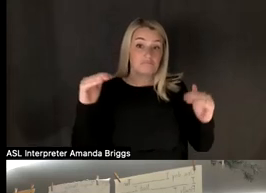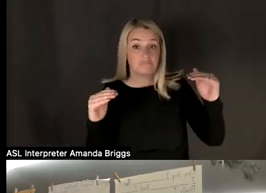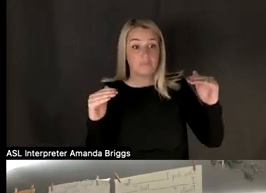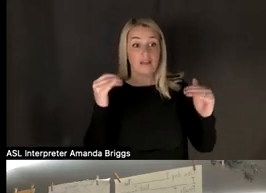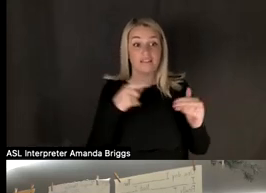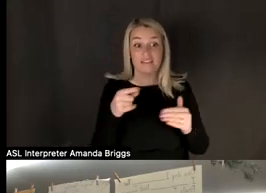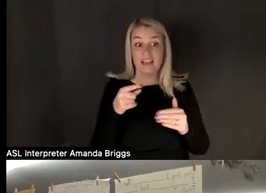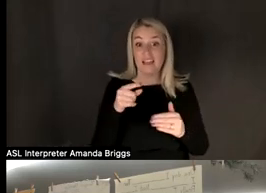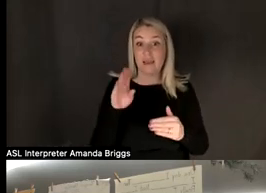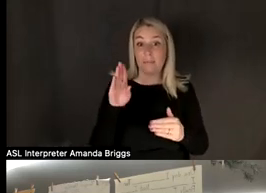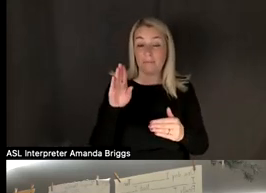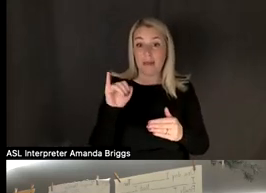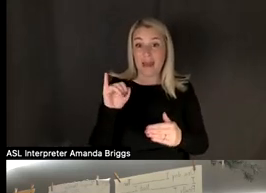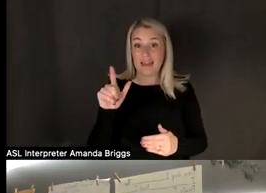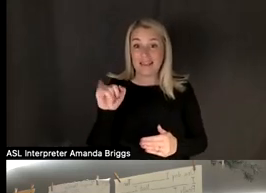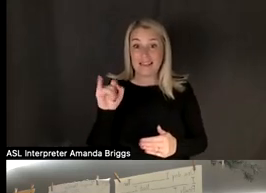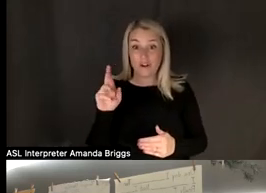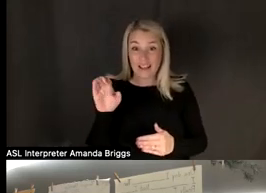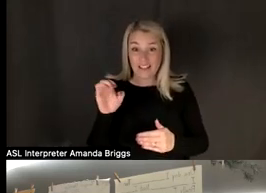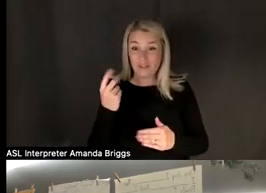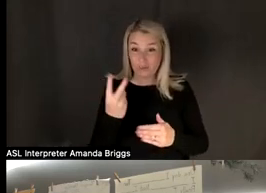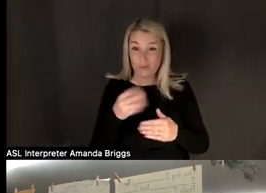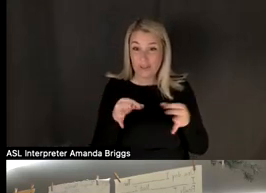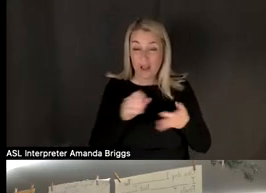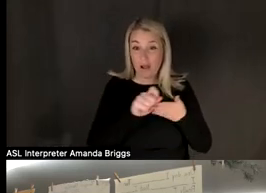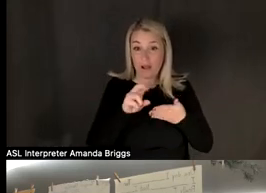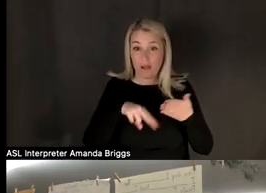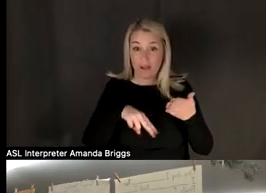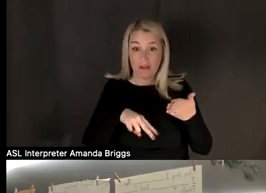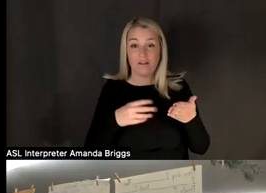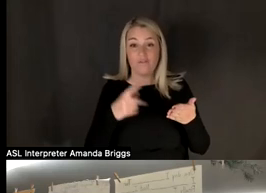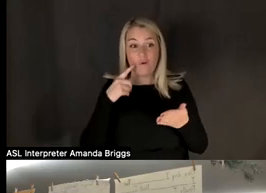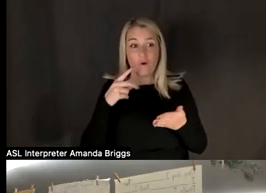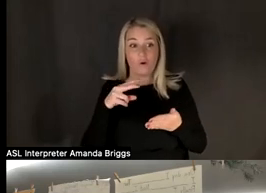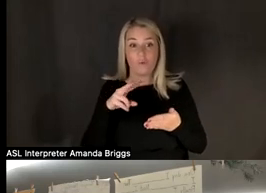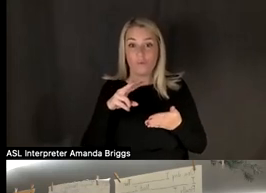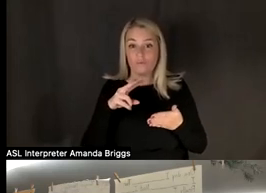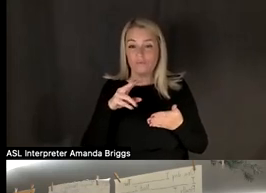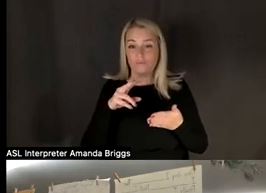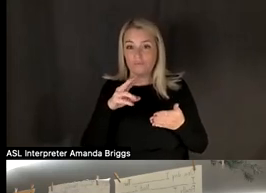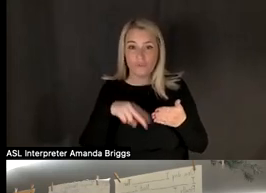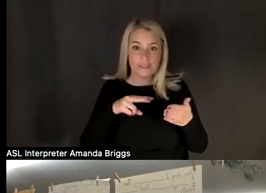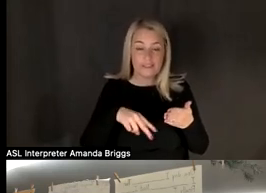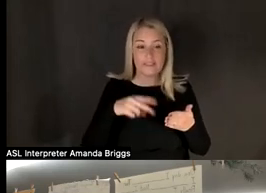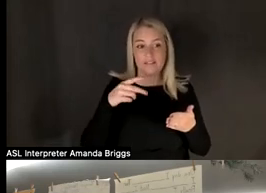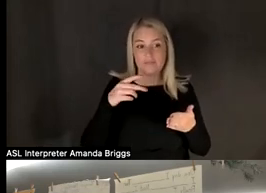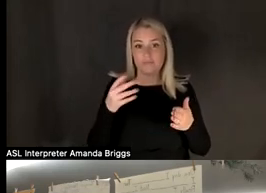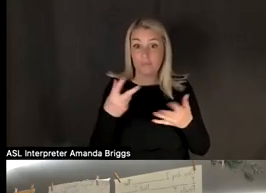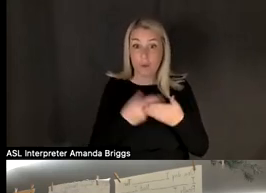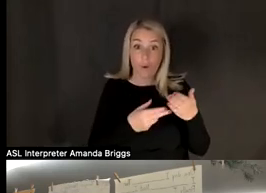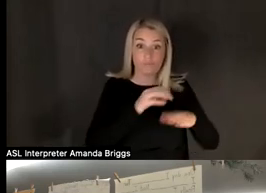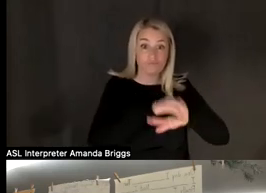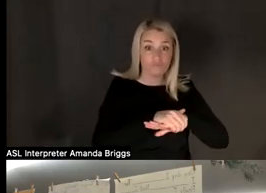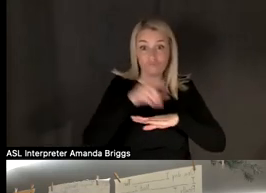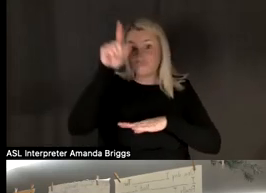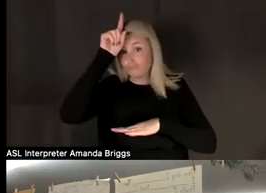skills that they're learning in German for reading, they cross over, they help each other. German skills help them learn English,